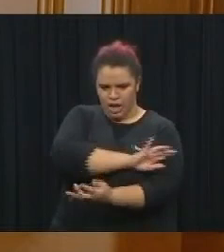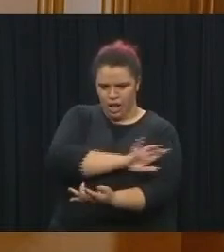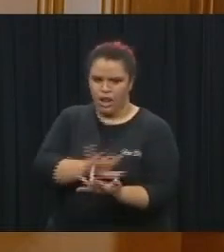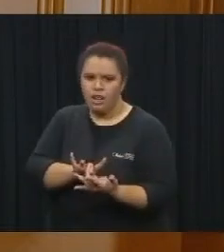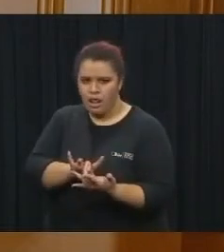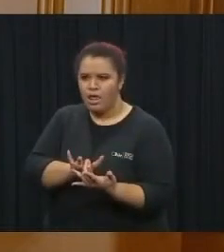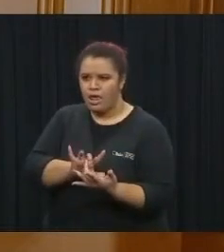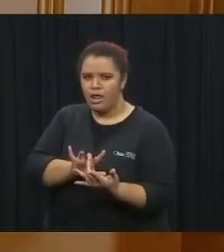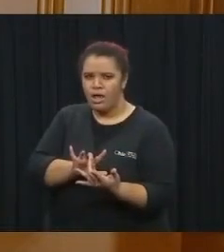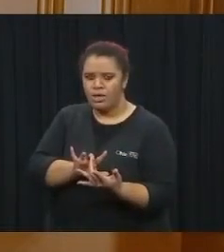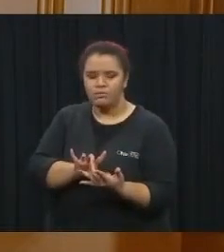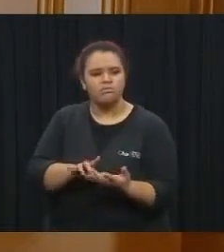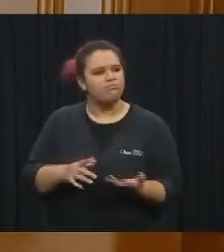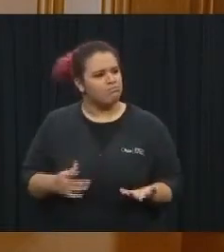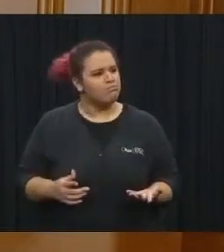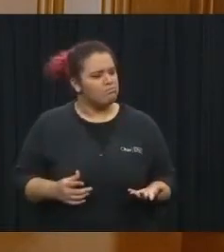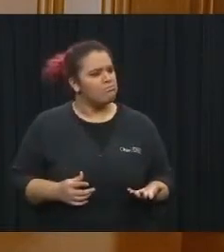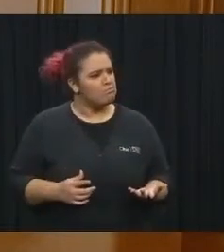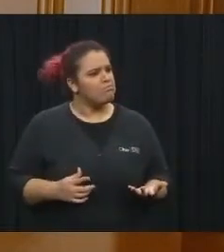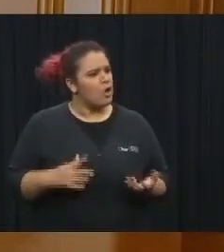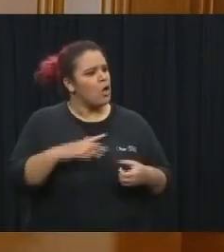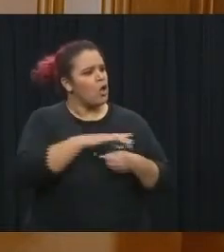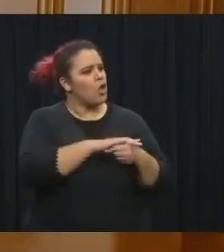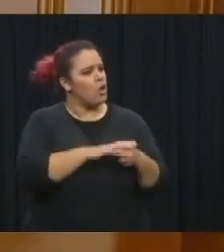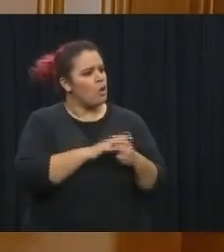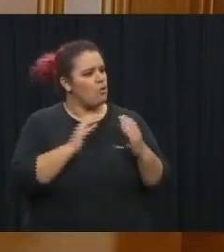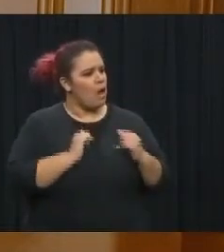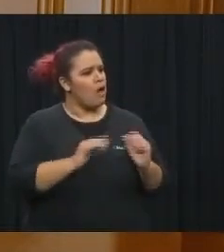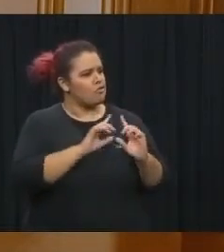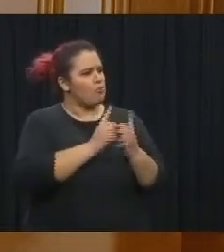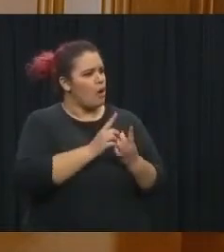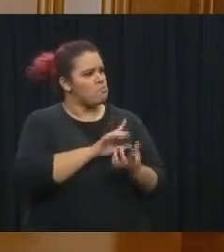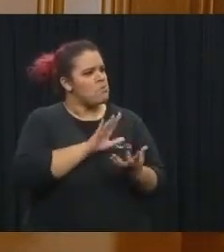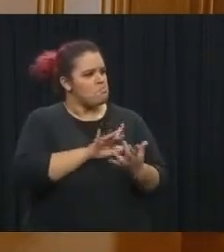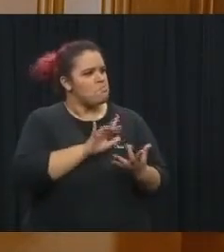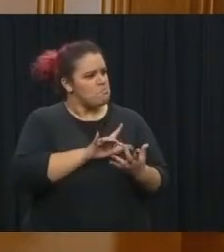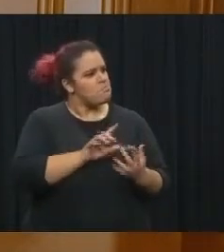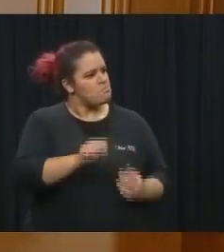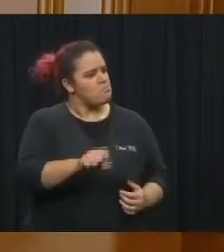reach out certainly to the local health department, but I think that,